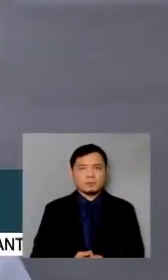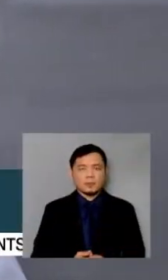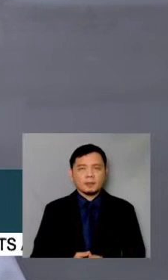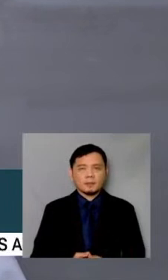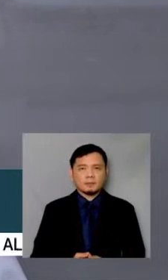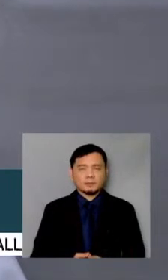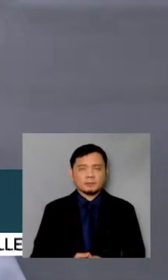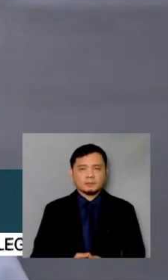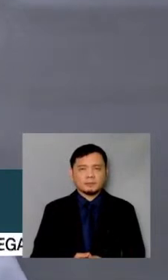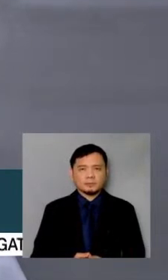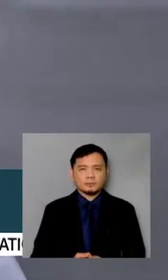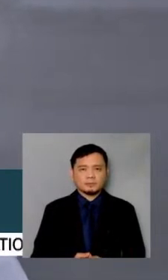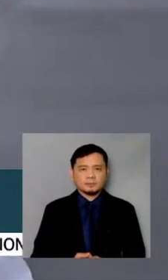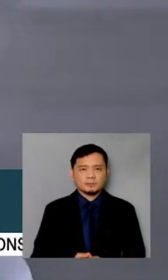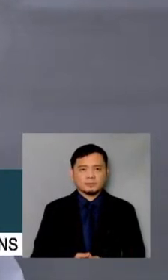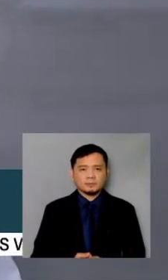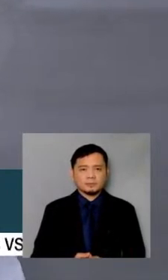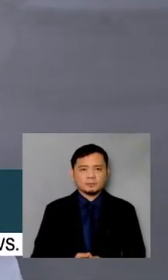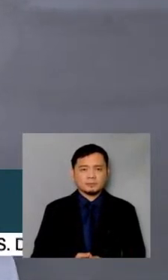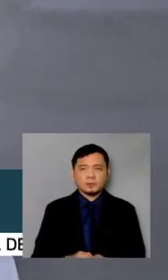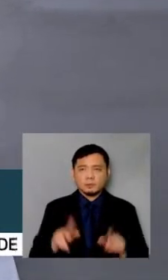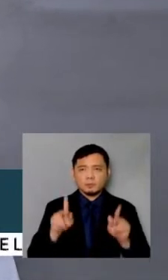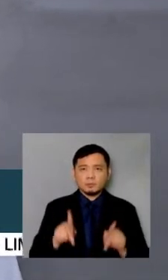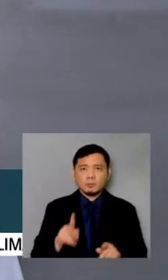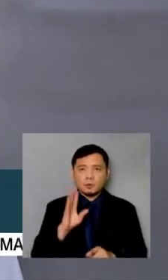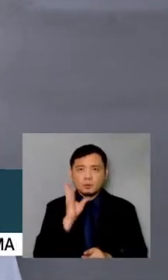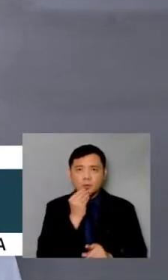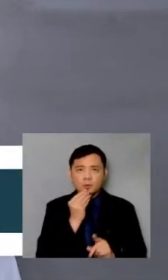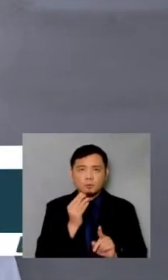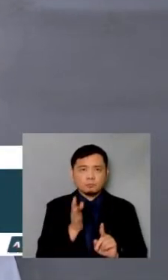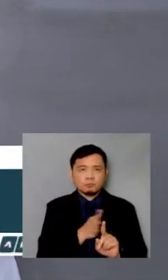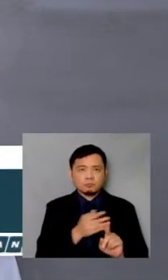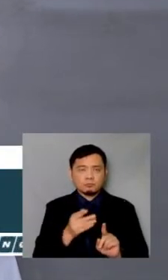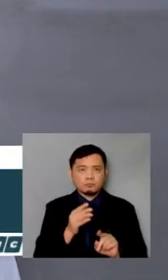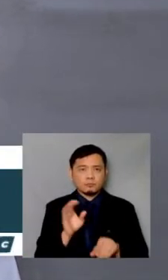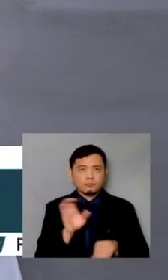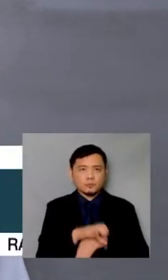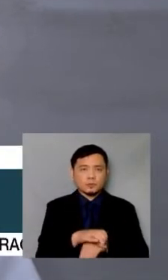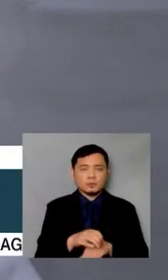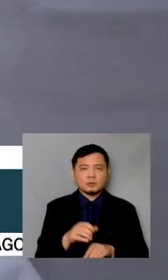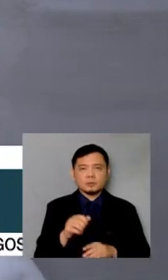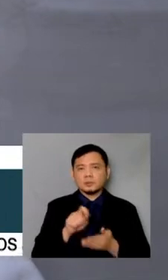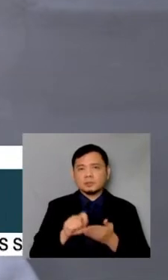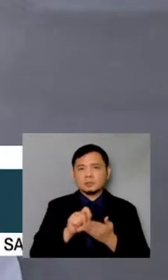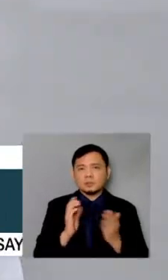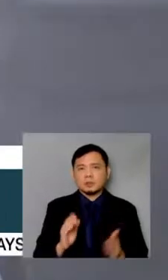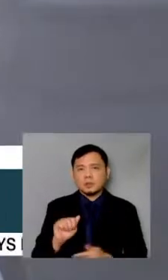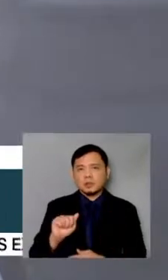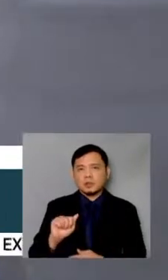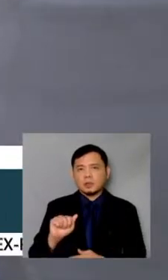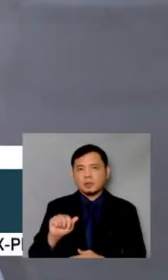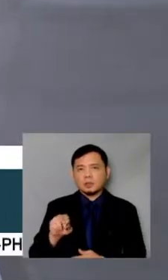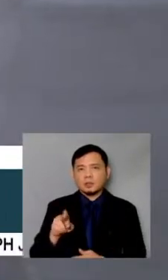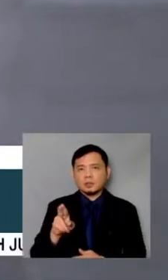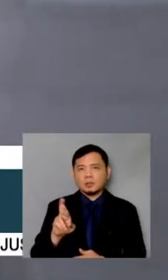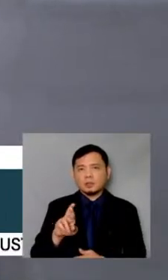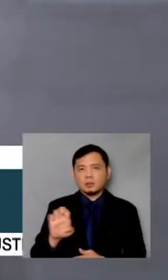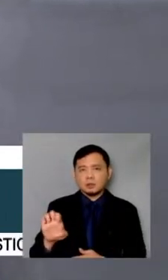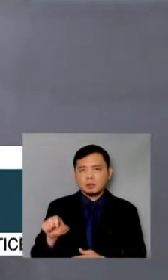mismong nag-or sa akin ay si Secretary Aguirre and his companies. I think it's